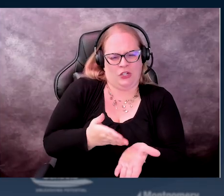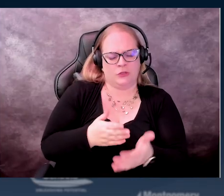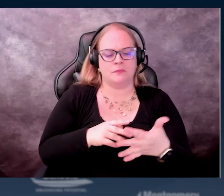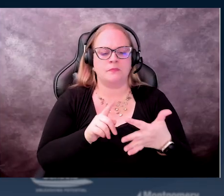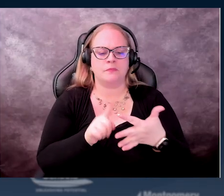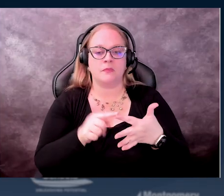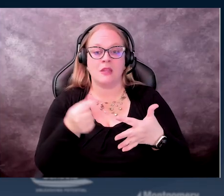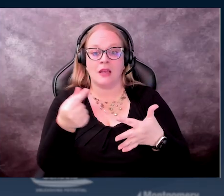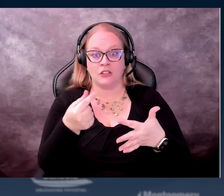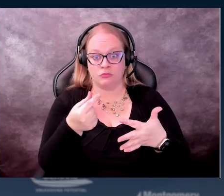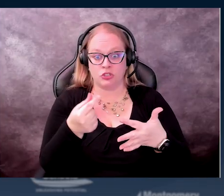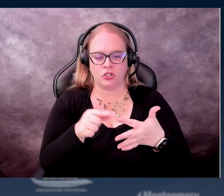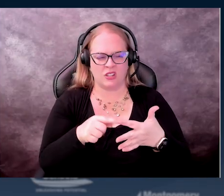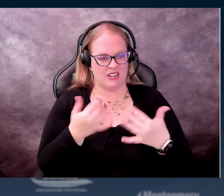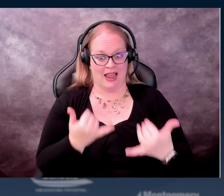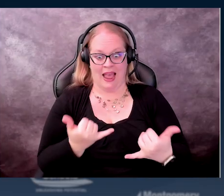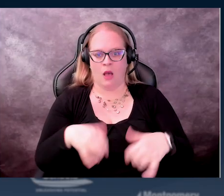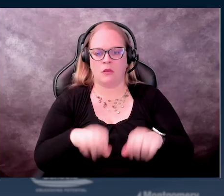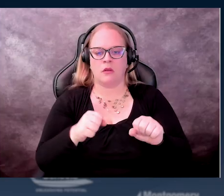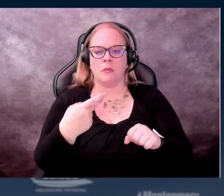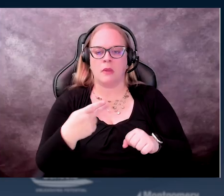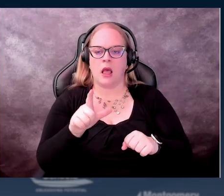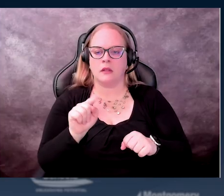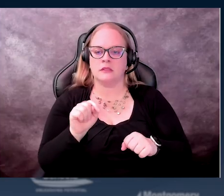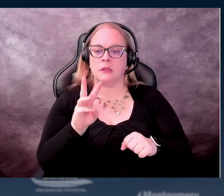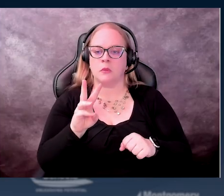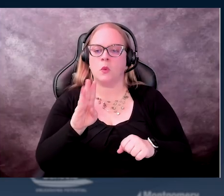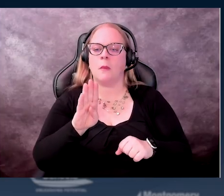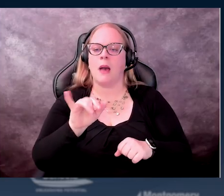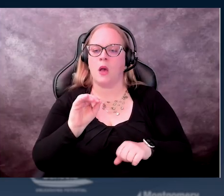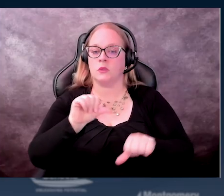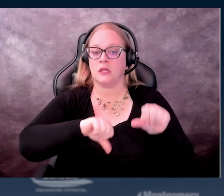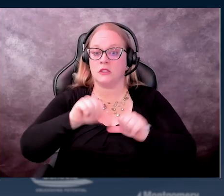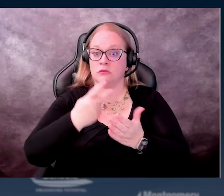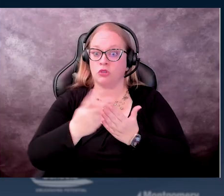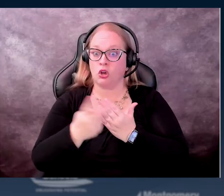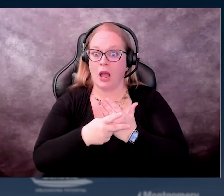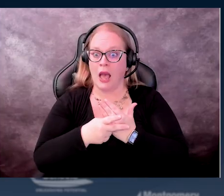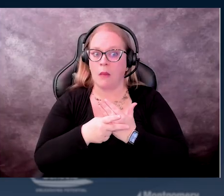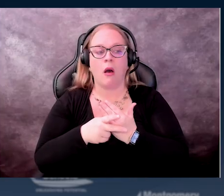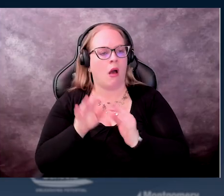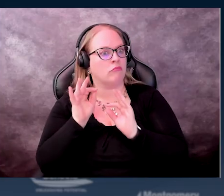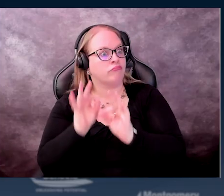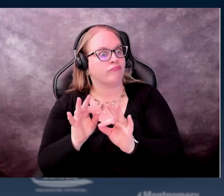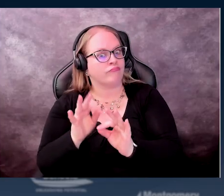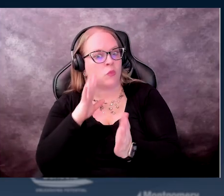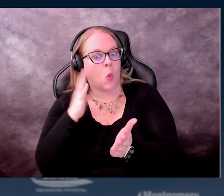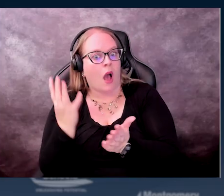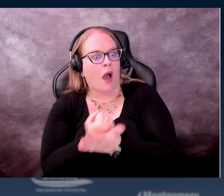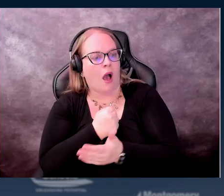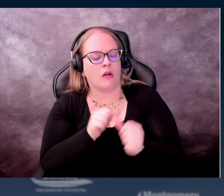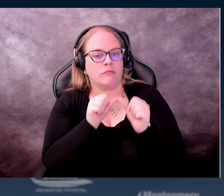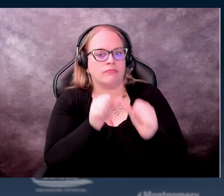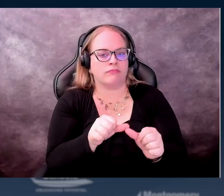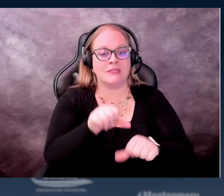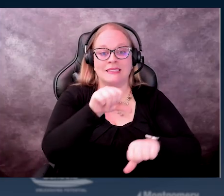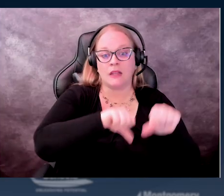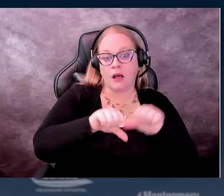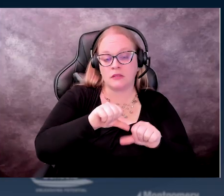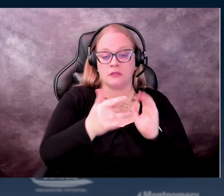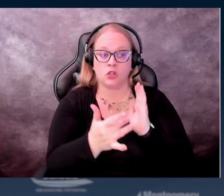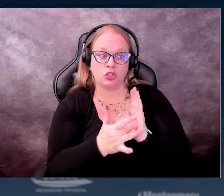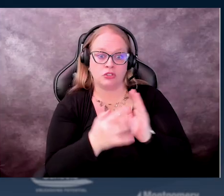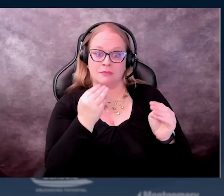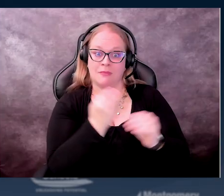the PLTW Bioscience program, and they're going to capitalize on the science, technology, and math programs, including technology,